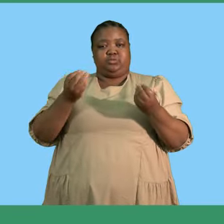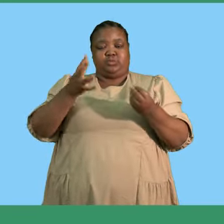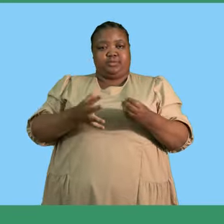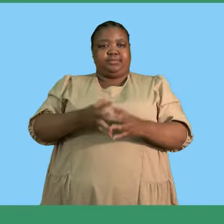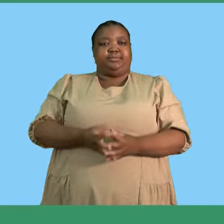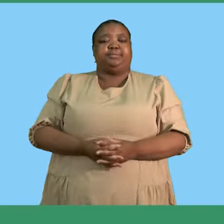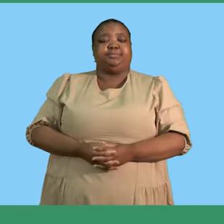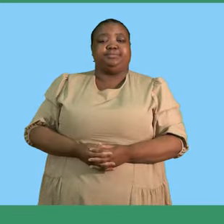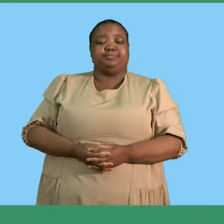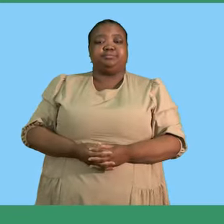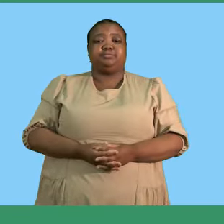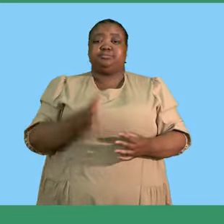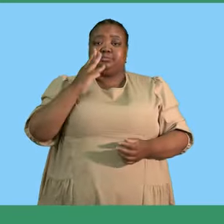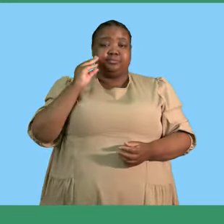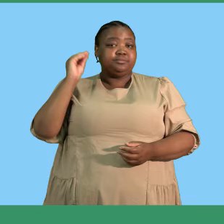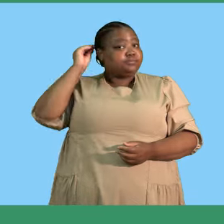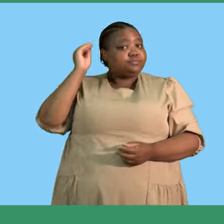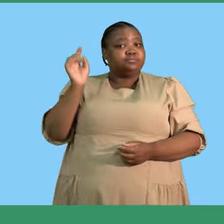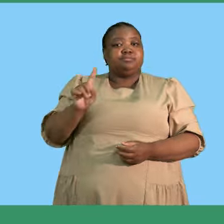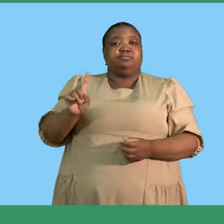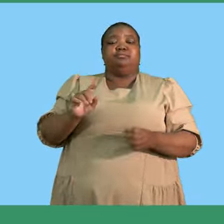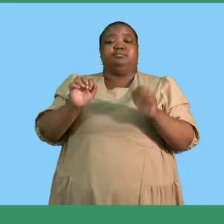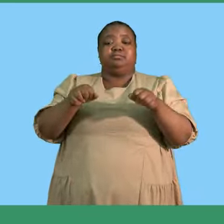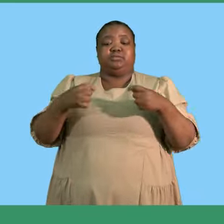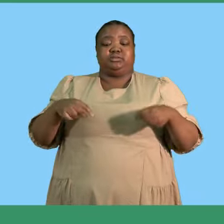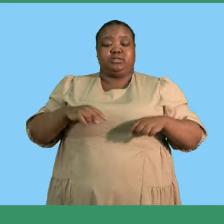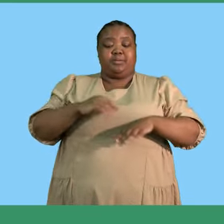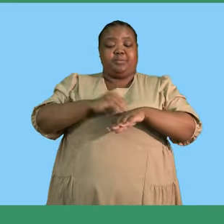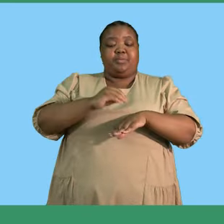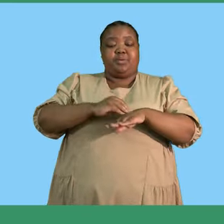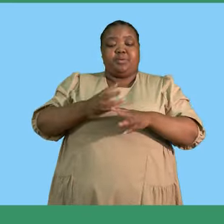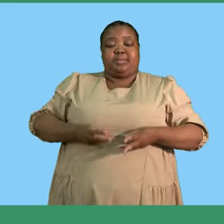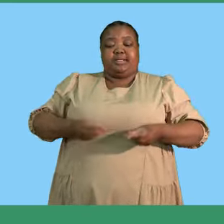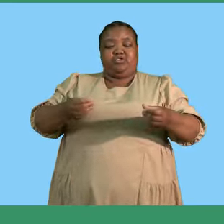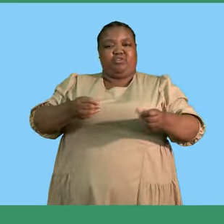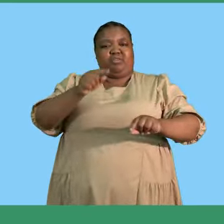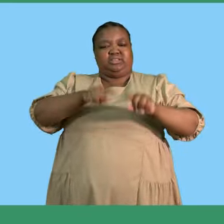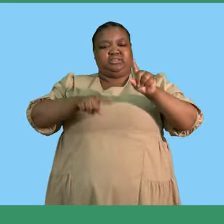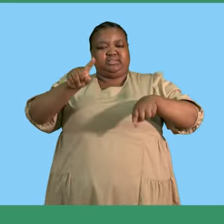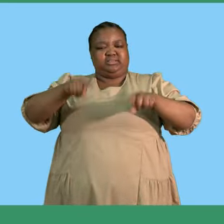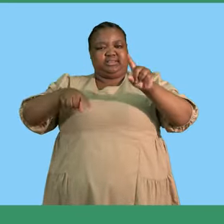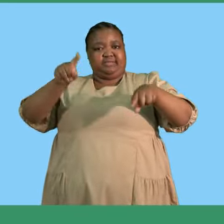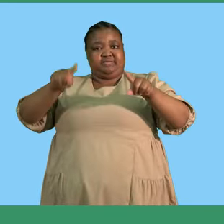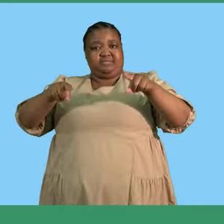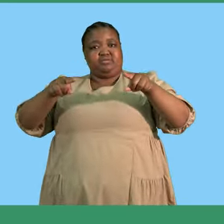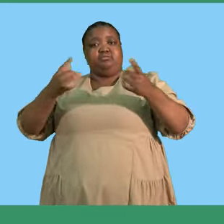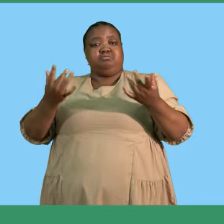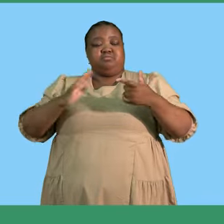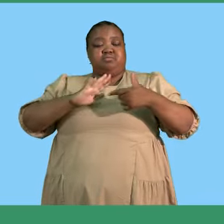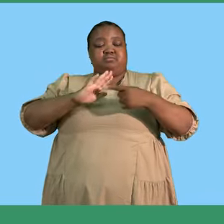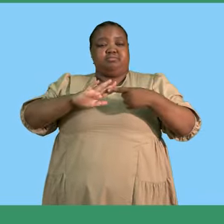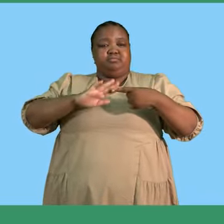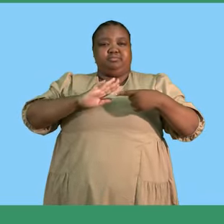problem. And what you must note is that we have the different problem-solving techniques that we use